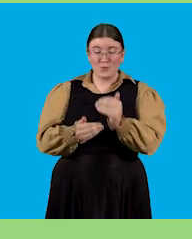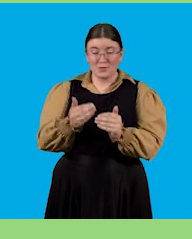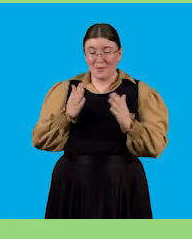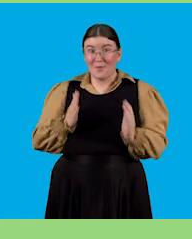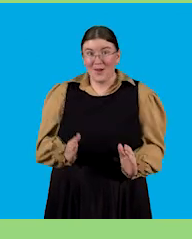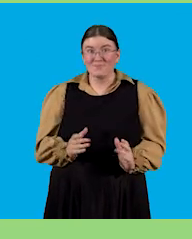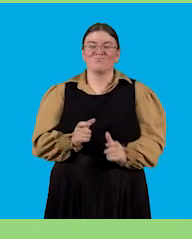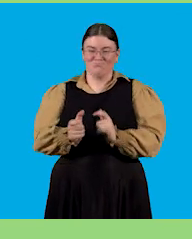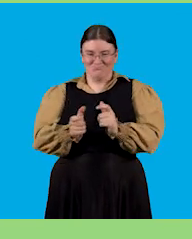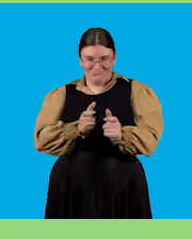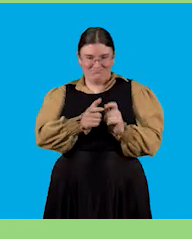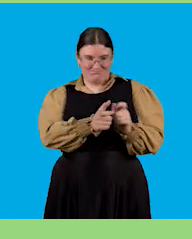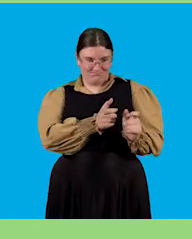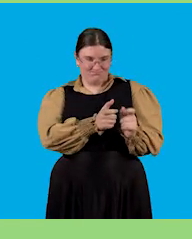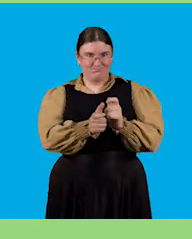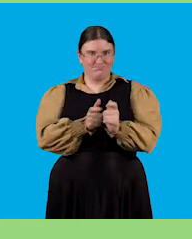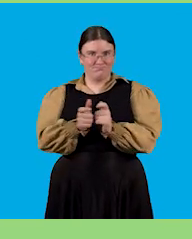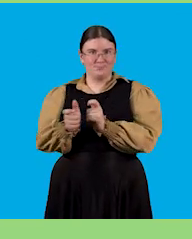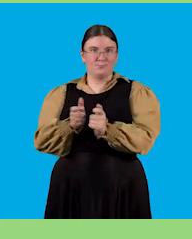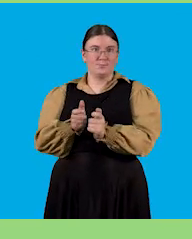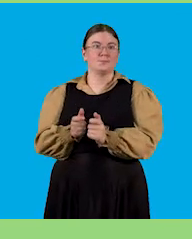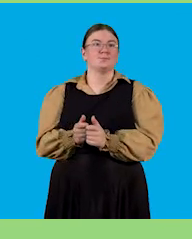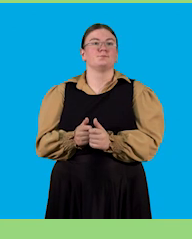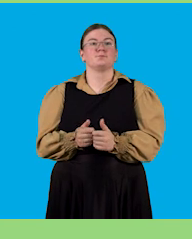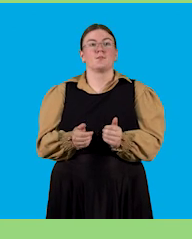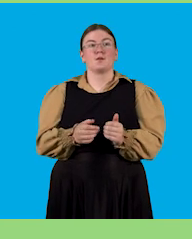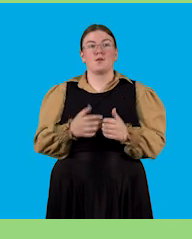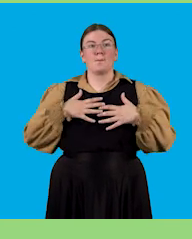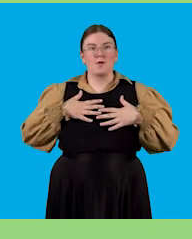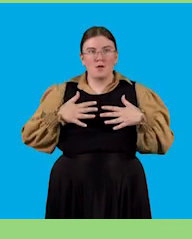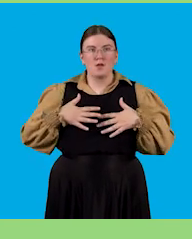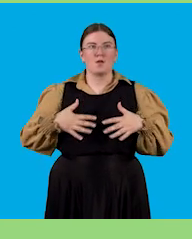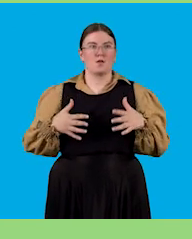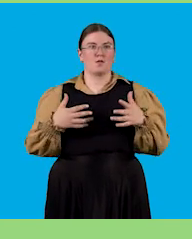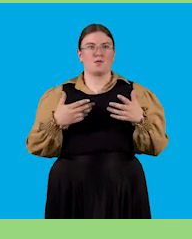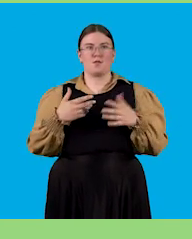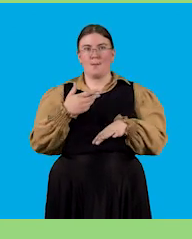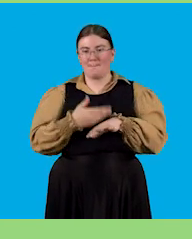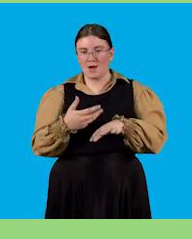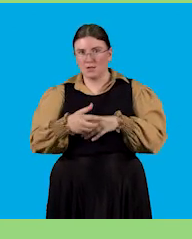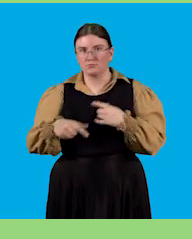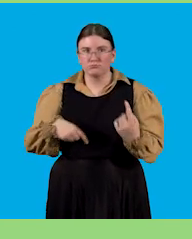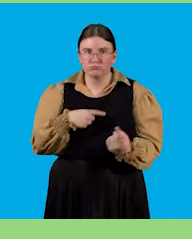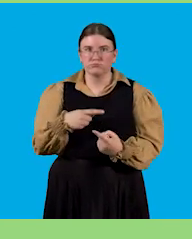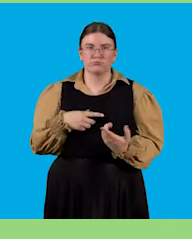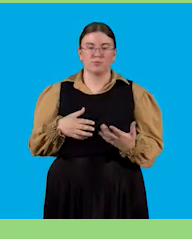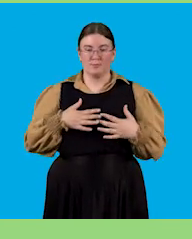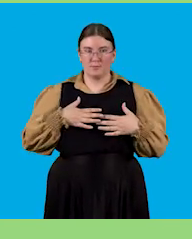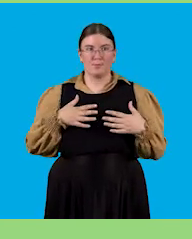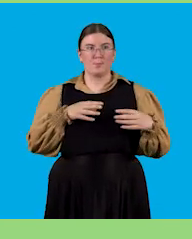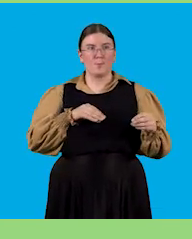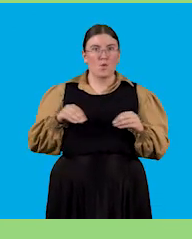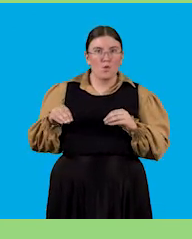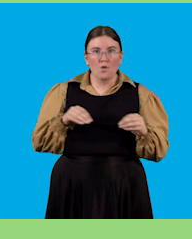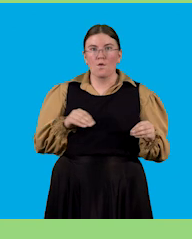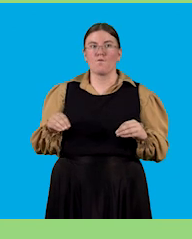bodies. The process of respiration, blood circulation, breathing, and movement are controlled by